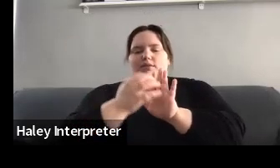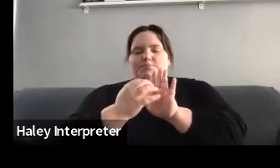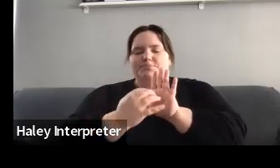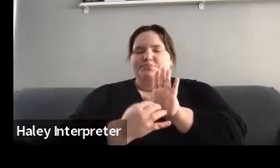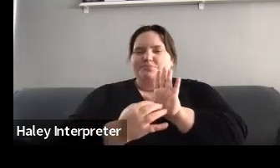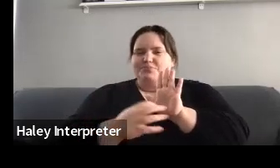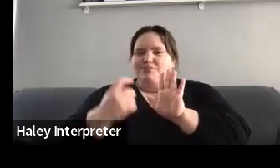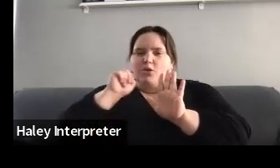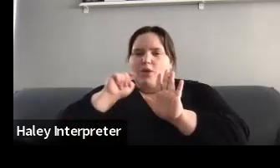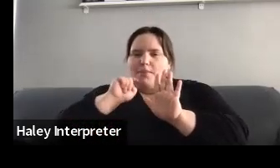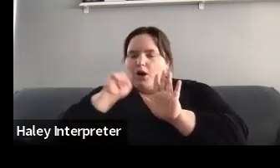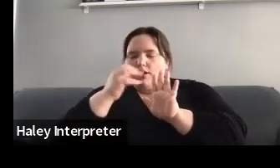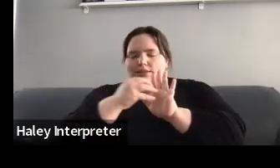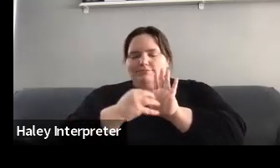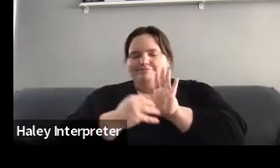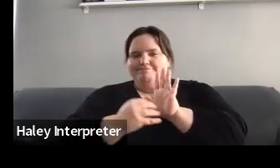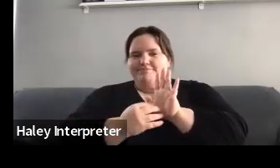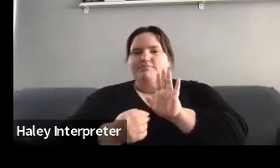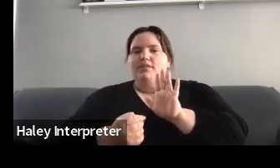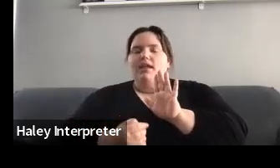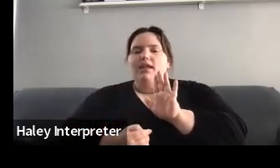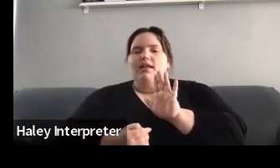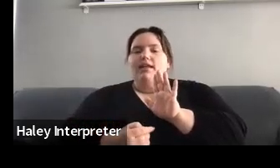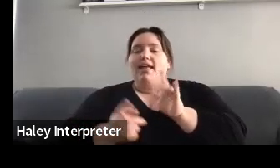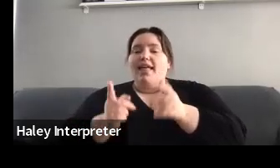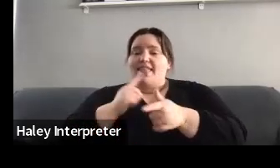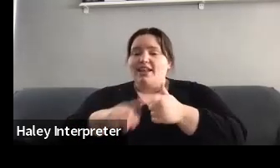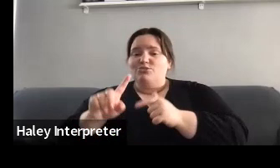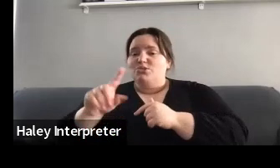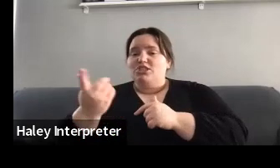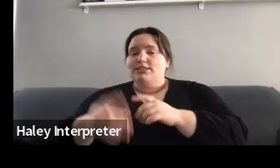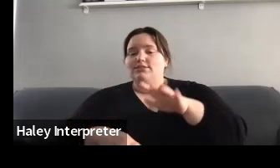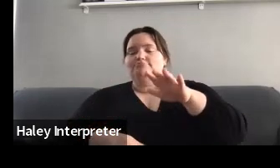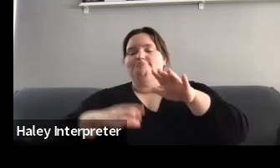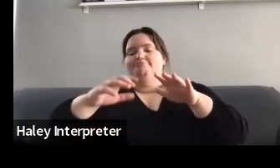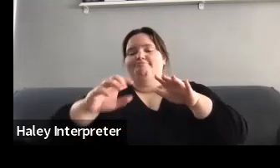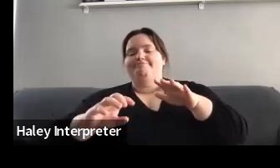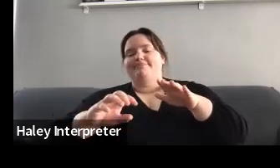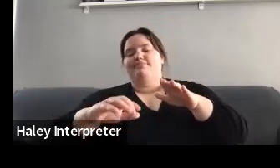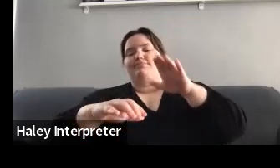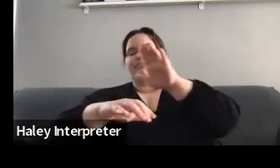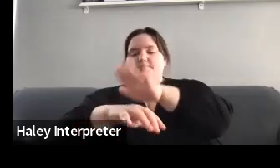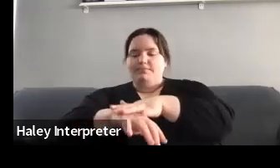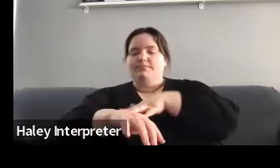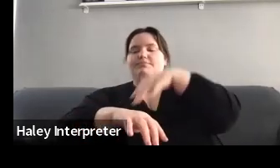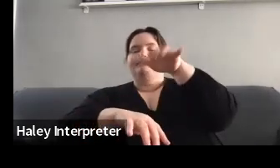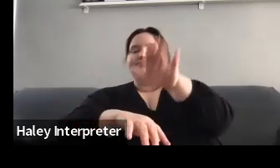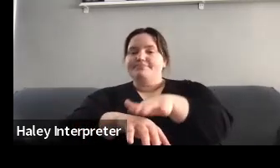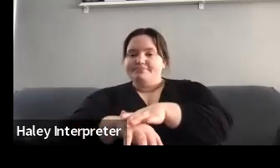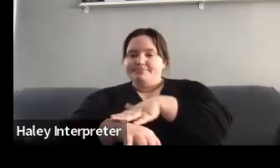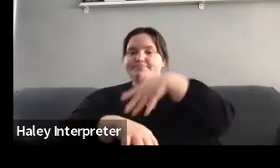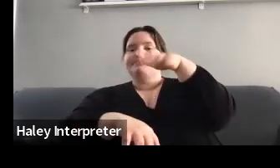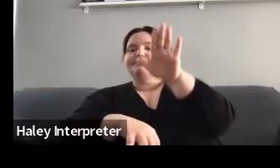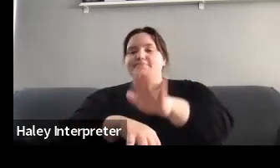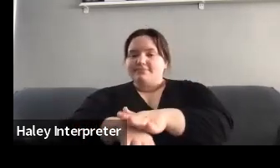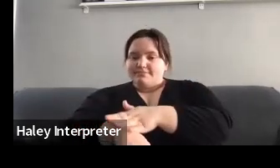the hands, and it really is just a matter of petting your pet to help groom them, and then you can peel that